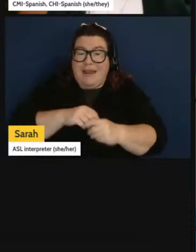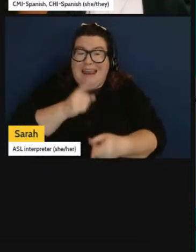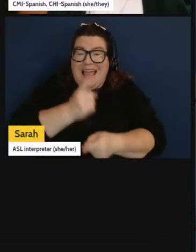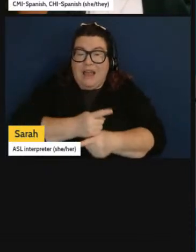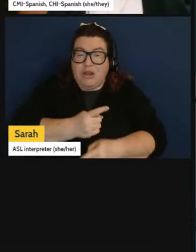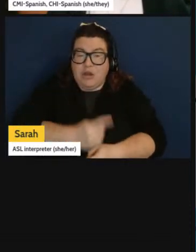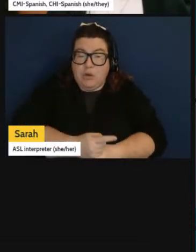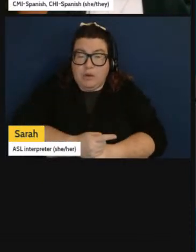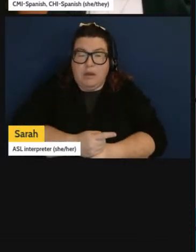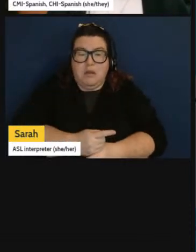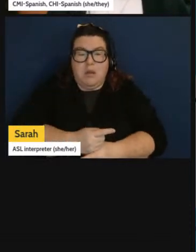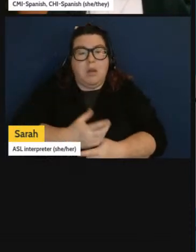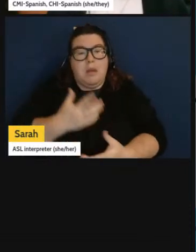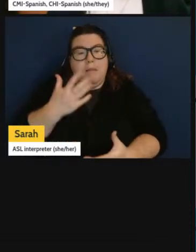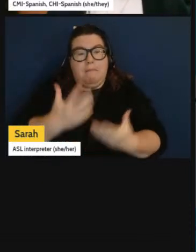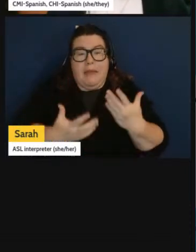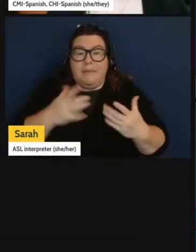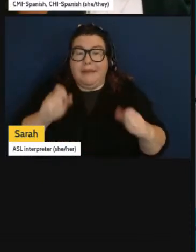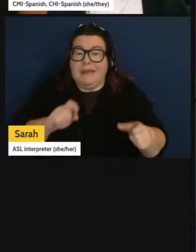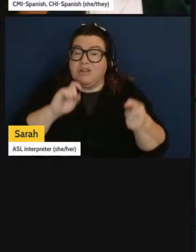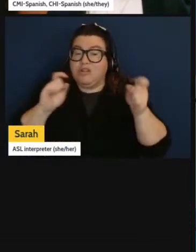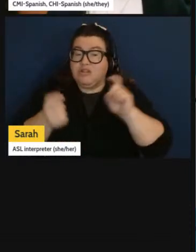Otherwise, we might end up changing the message.